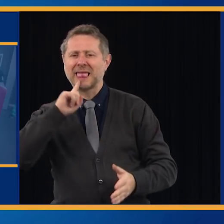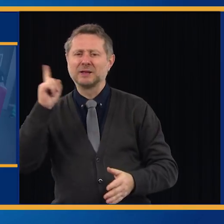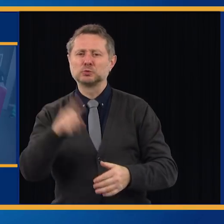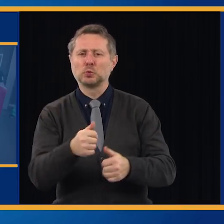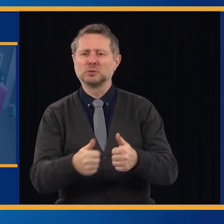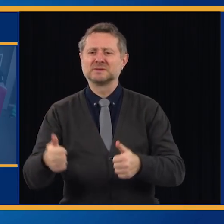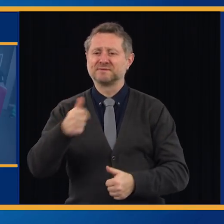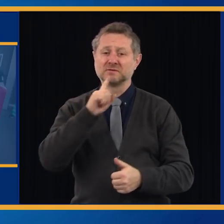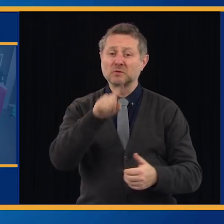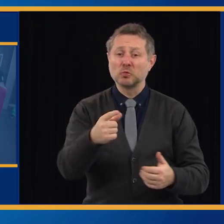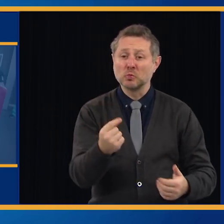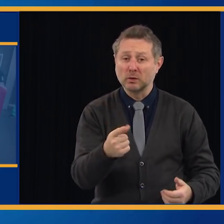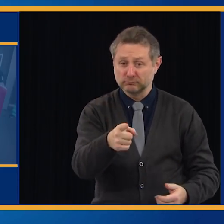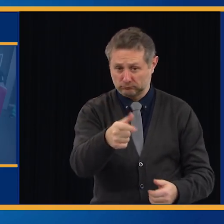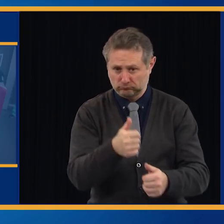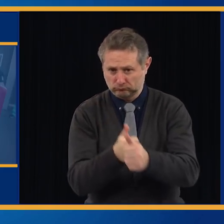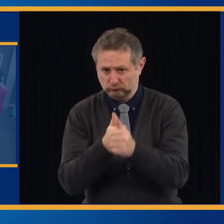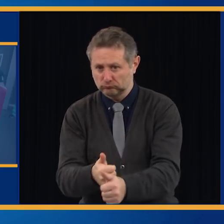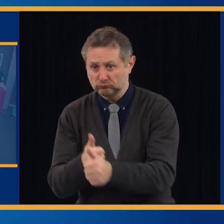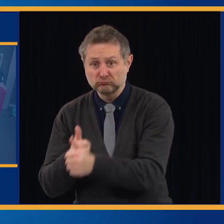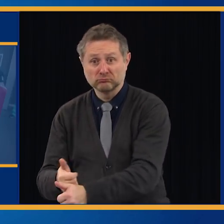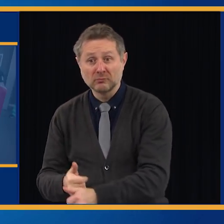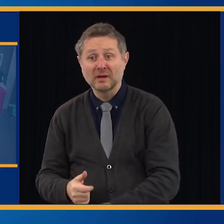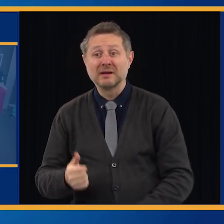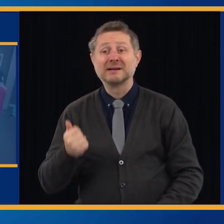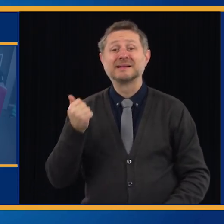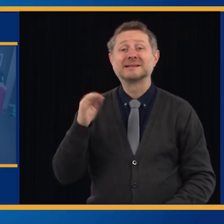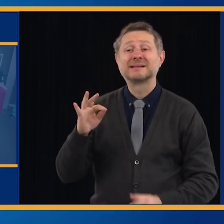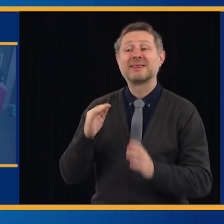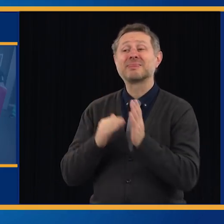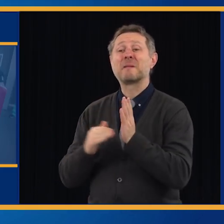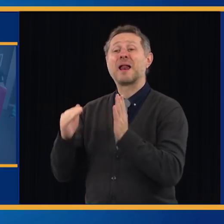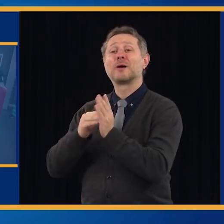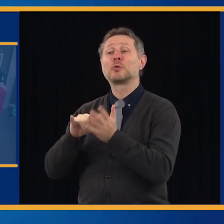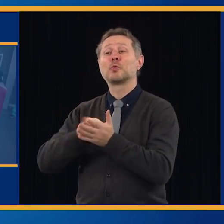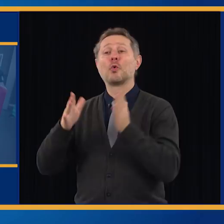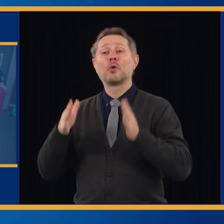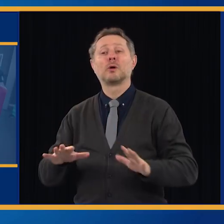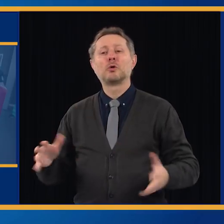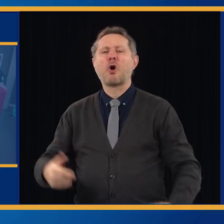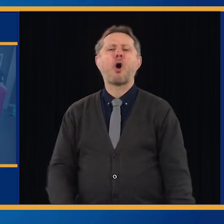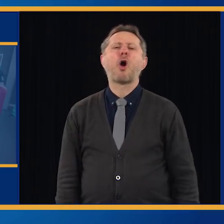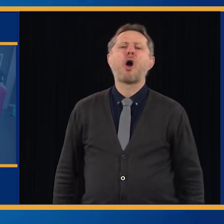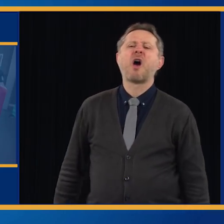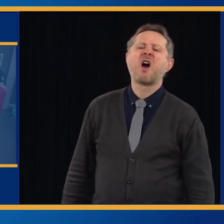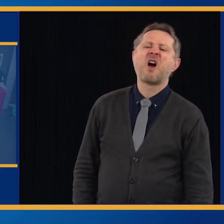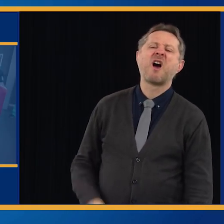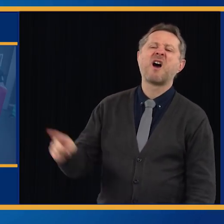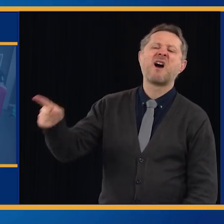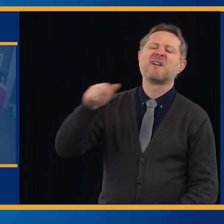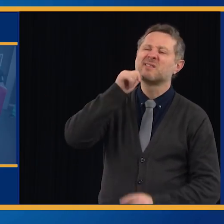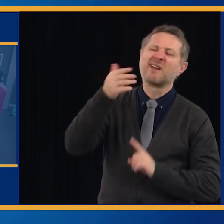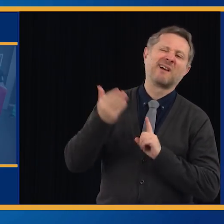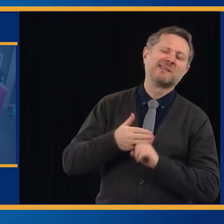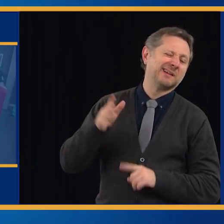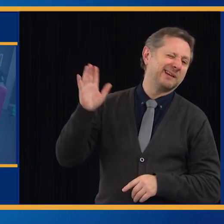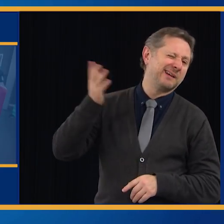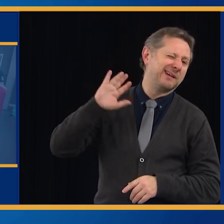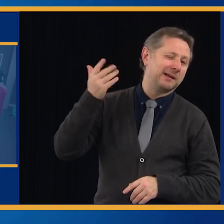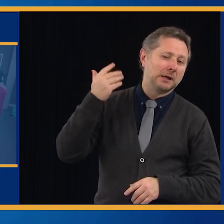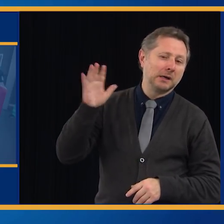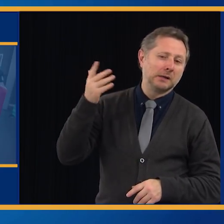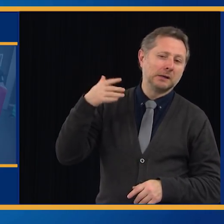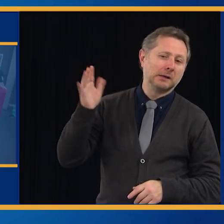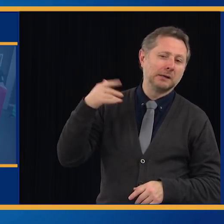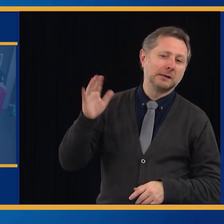19 million New Yorkers would say, I haven't been convinced, I'm not going to do this.